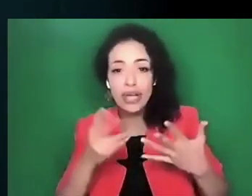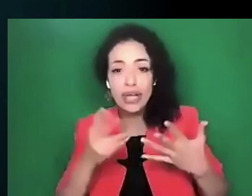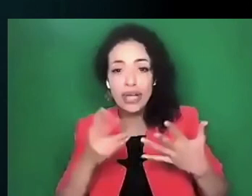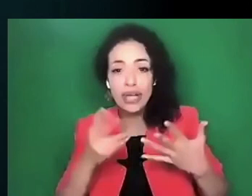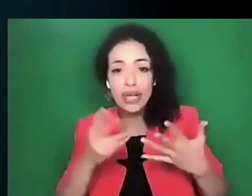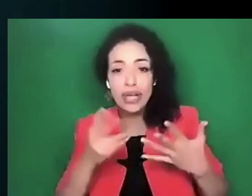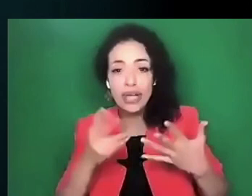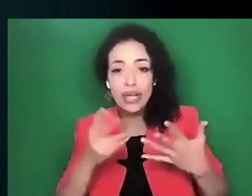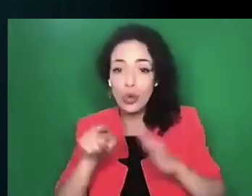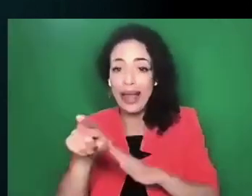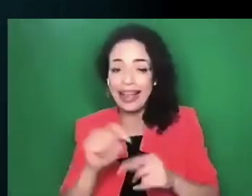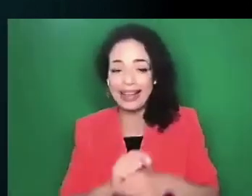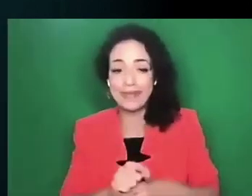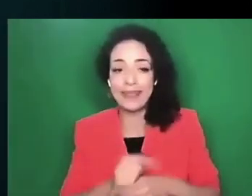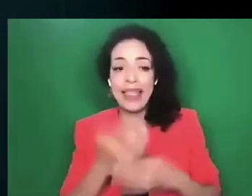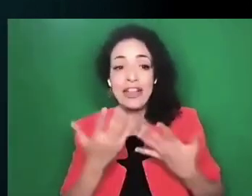Shubbak Festival.